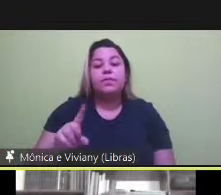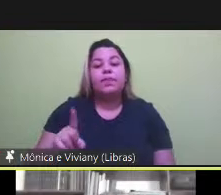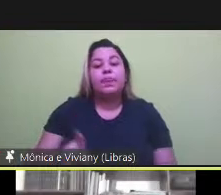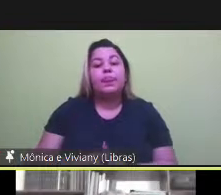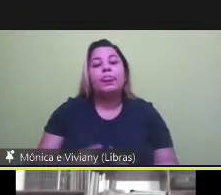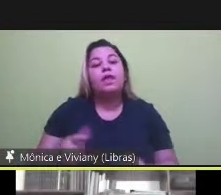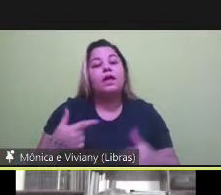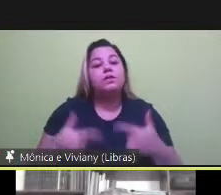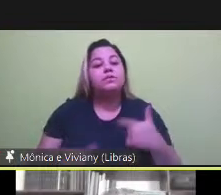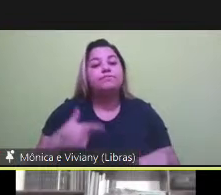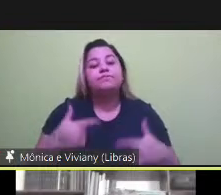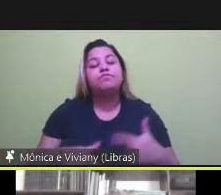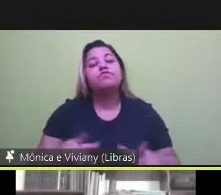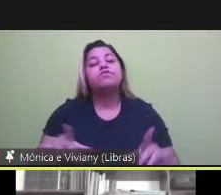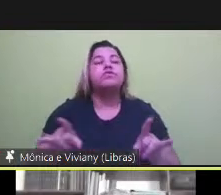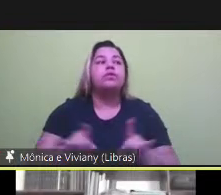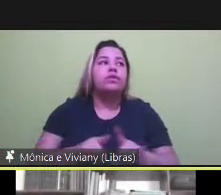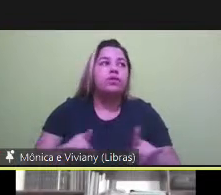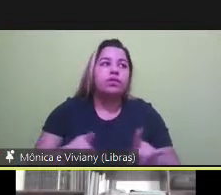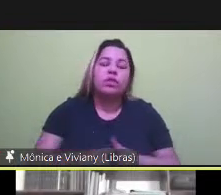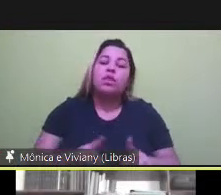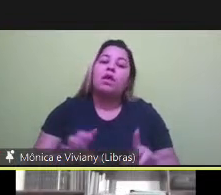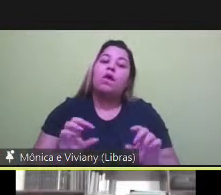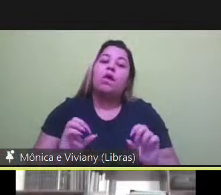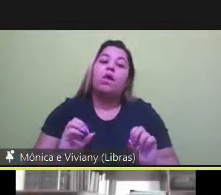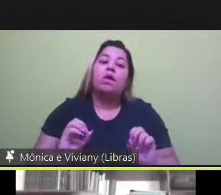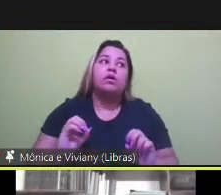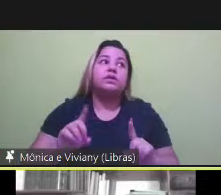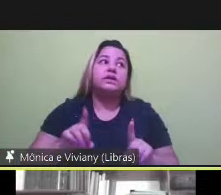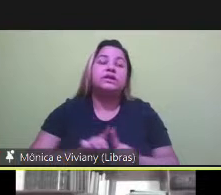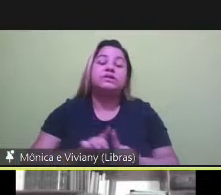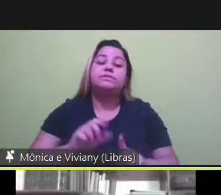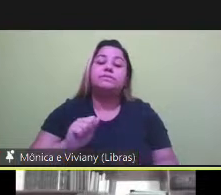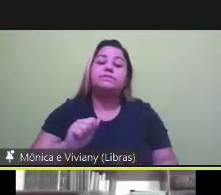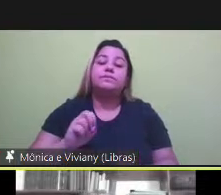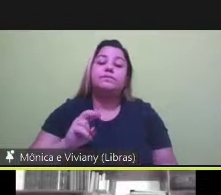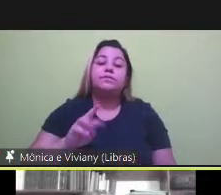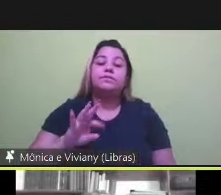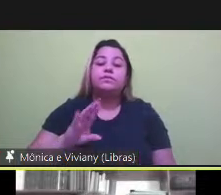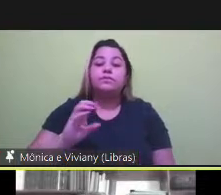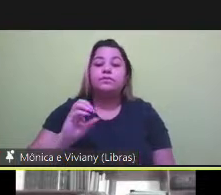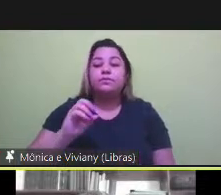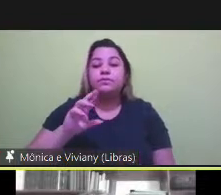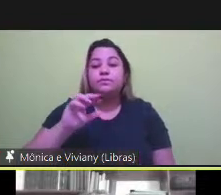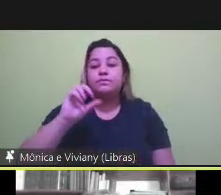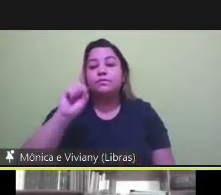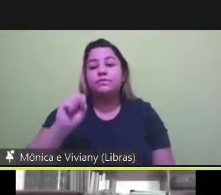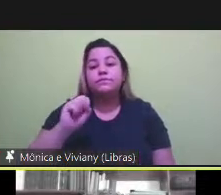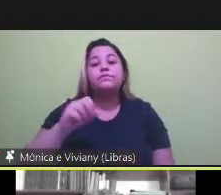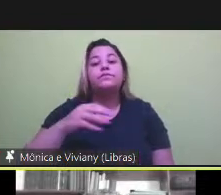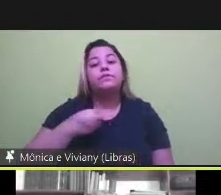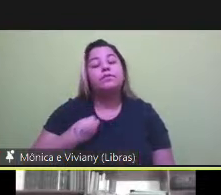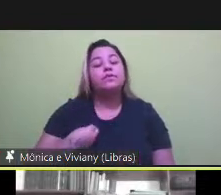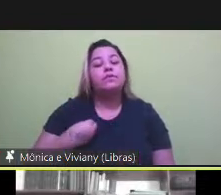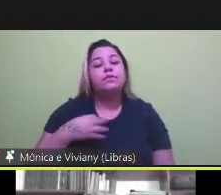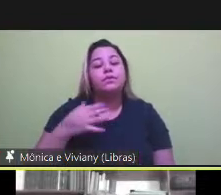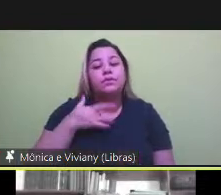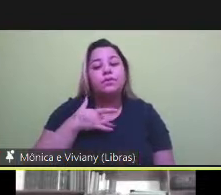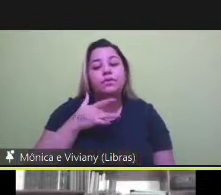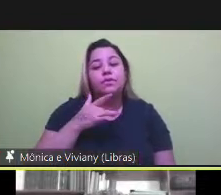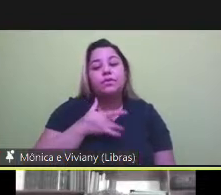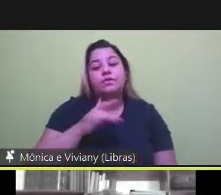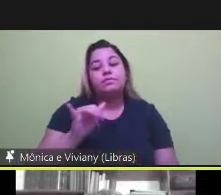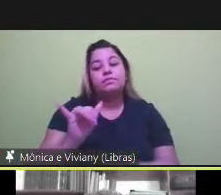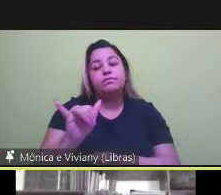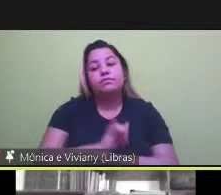to employment and urbanism and many other aspects in society. This strategy, in a